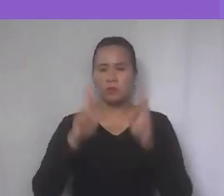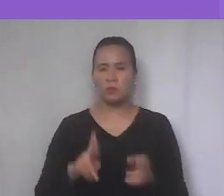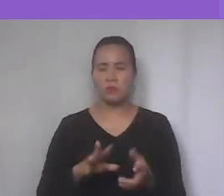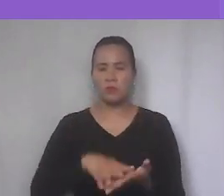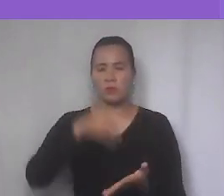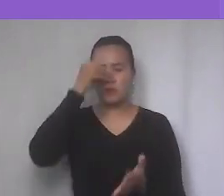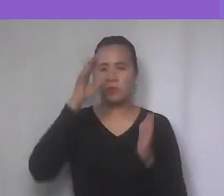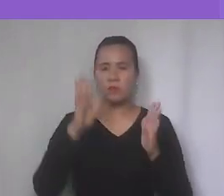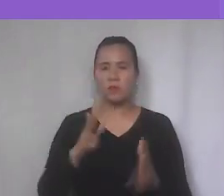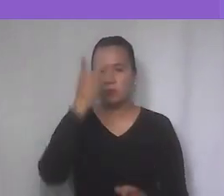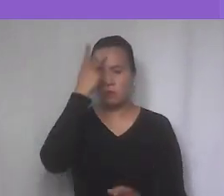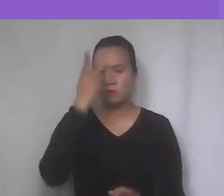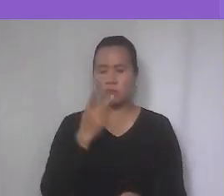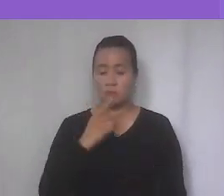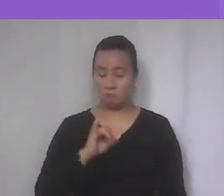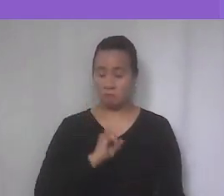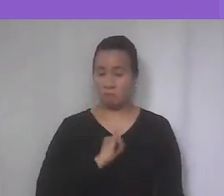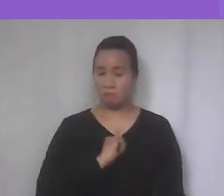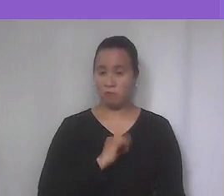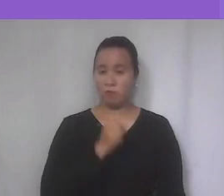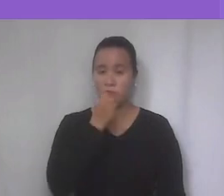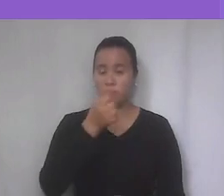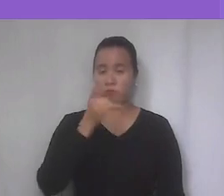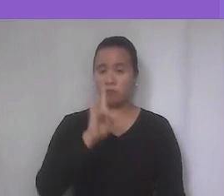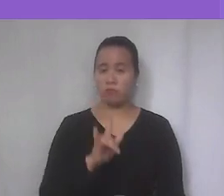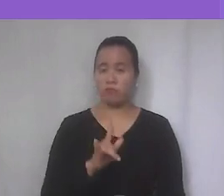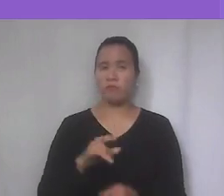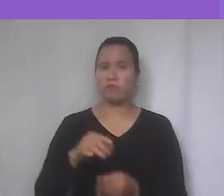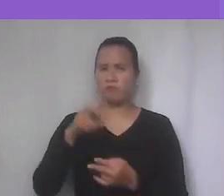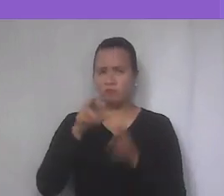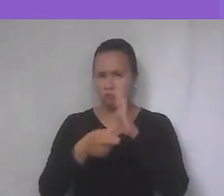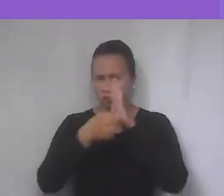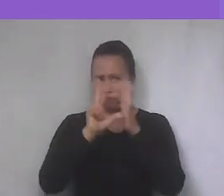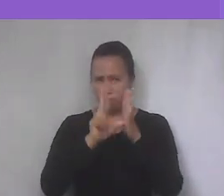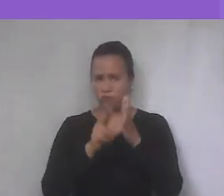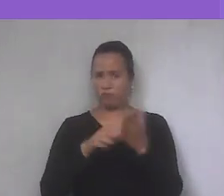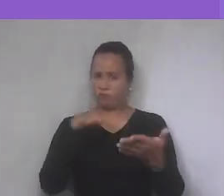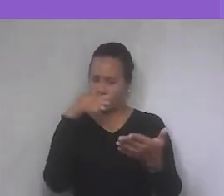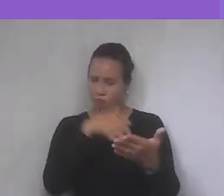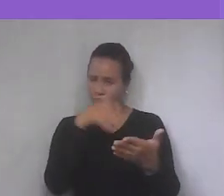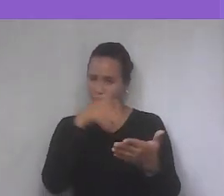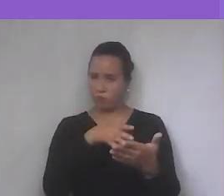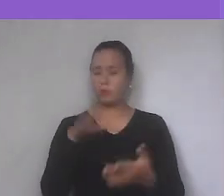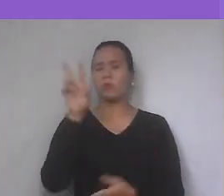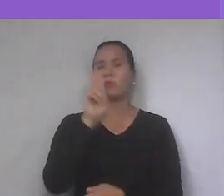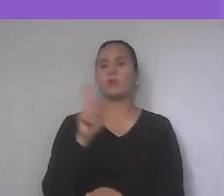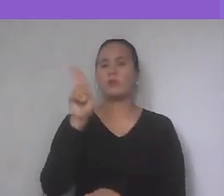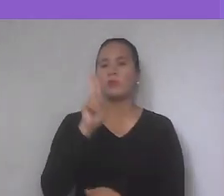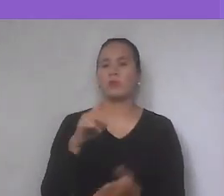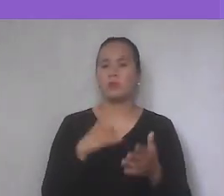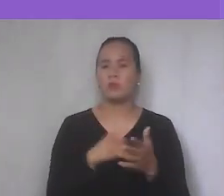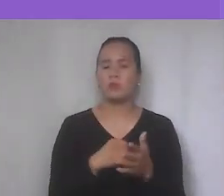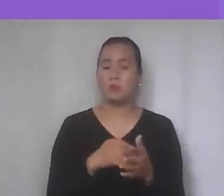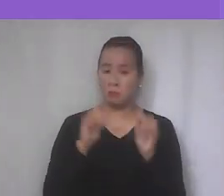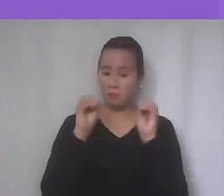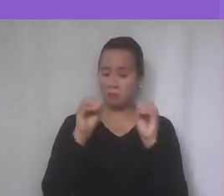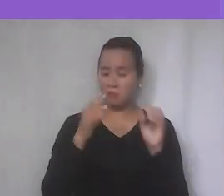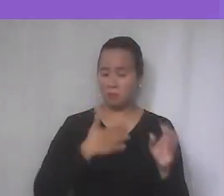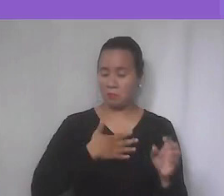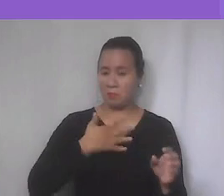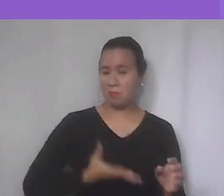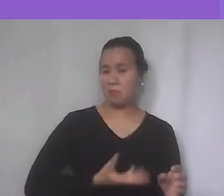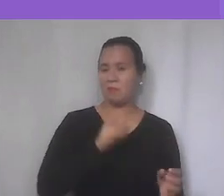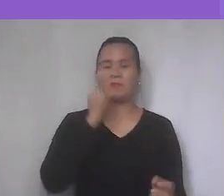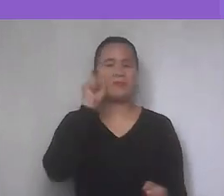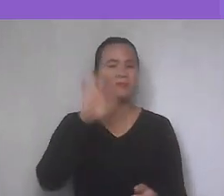for one, will surely go back to all of your sessions, study it all over again, and use it to teach my daughter, my 5-month-old daughter, how to